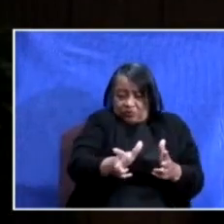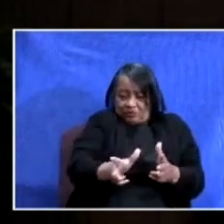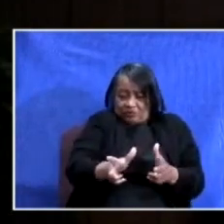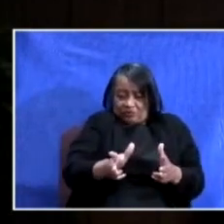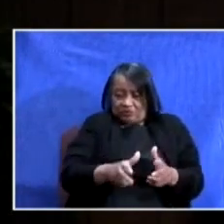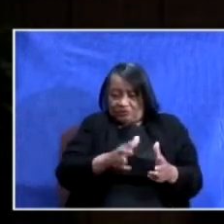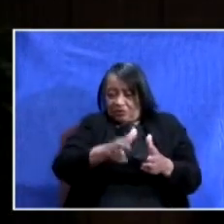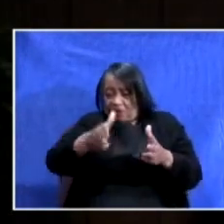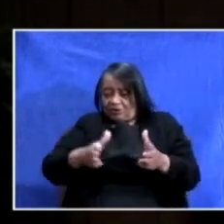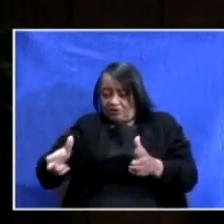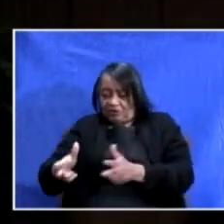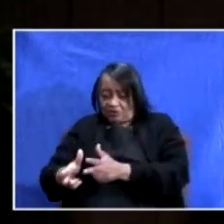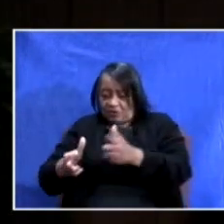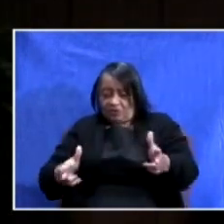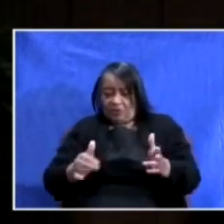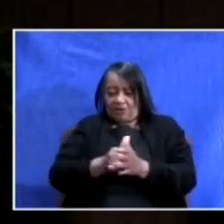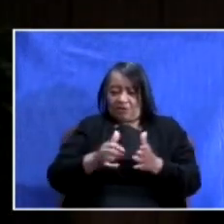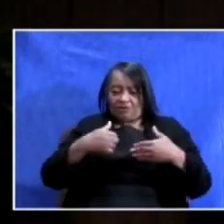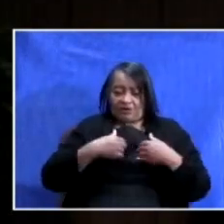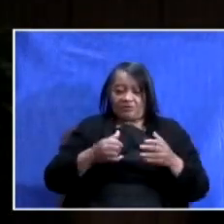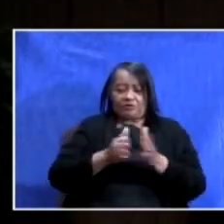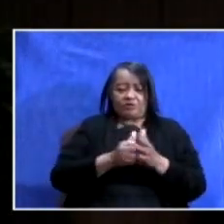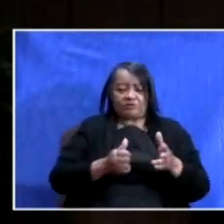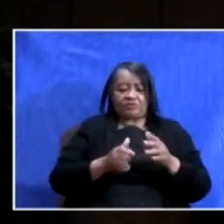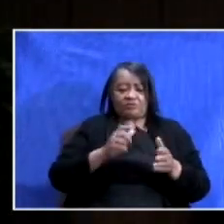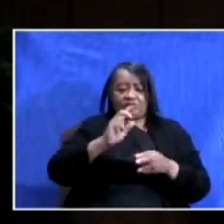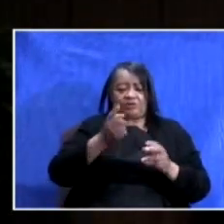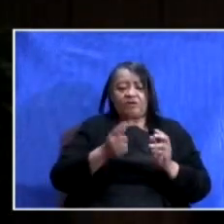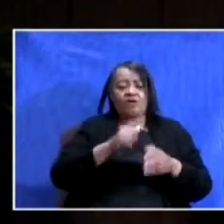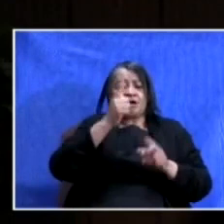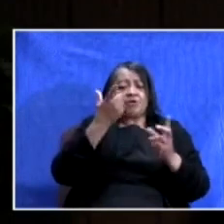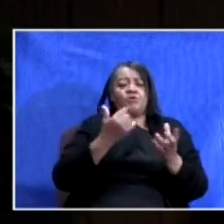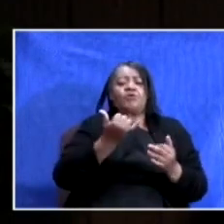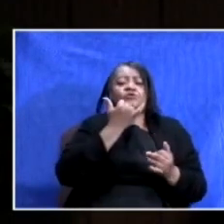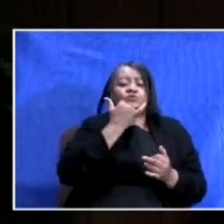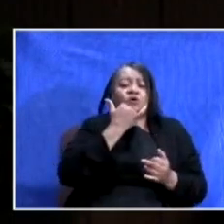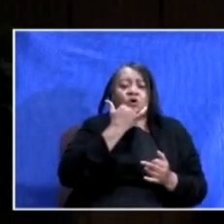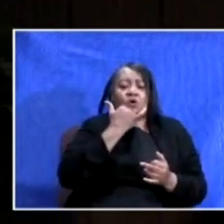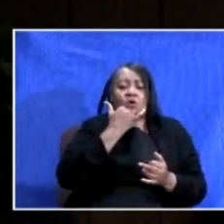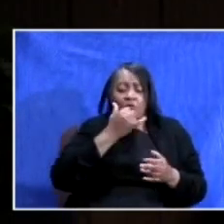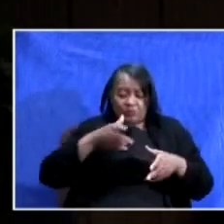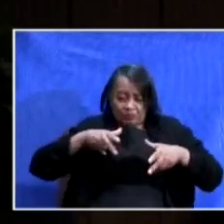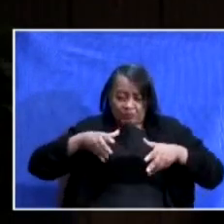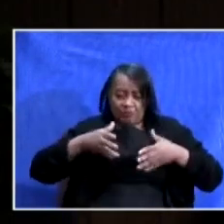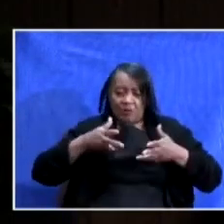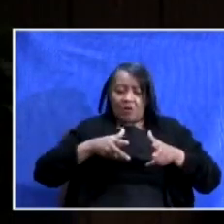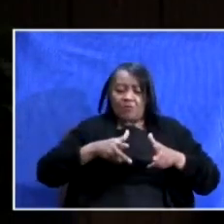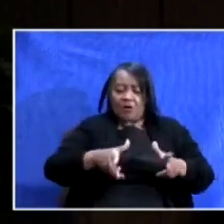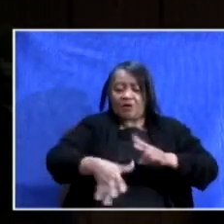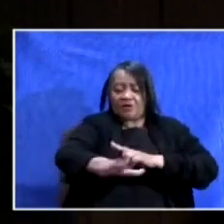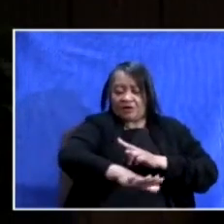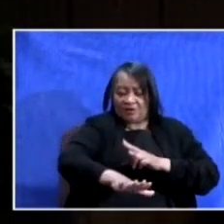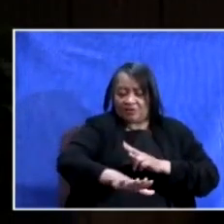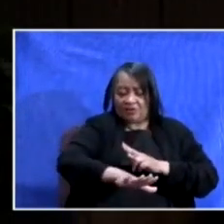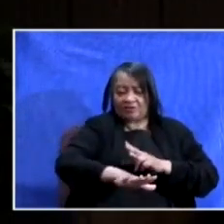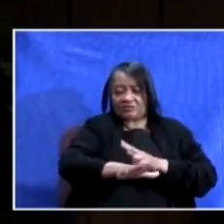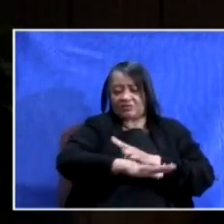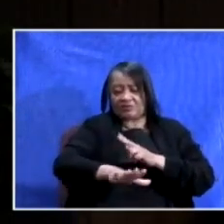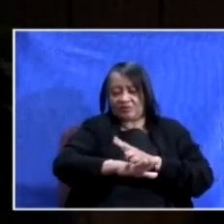the car next to them, because we got the first thing wrong. And the first thing we got wrong was this issue of